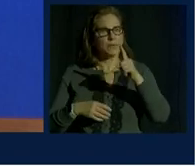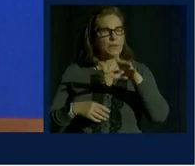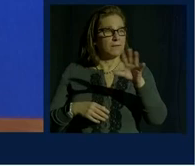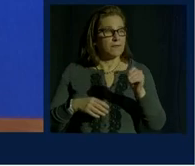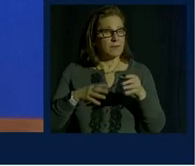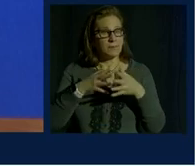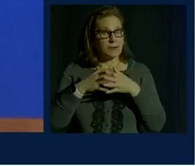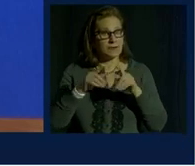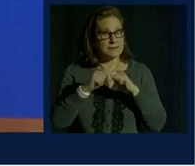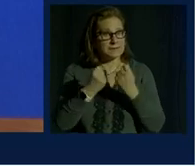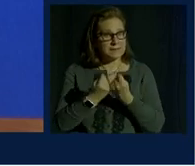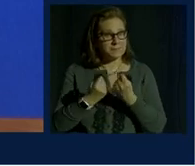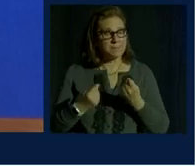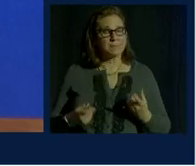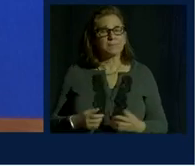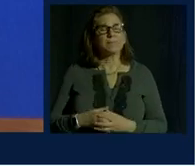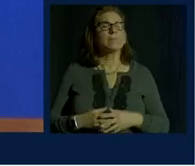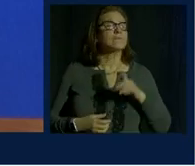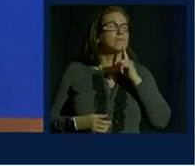the exception.